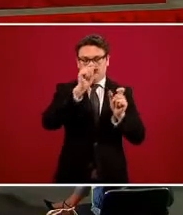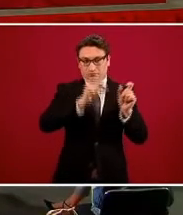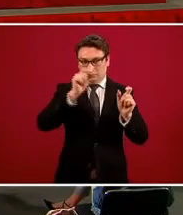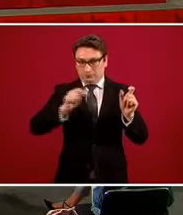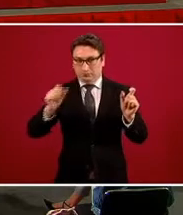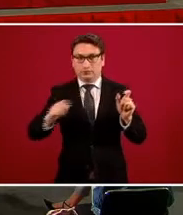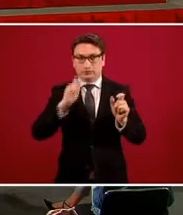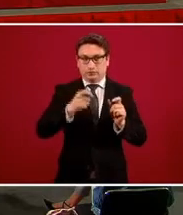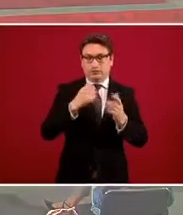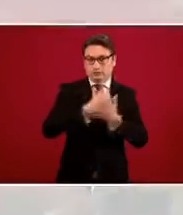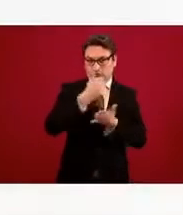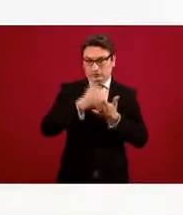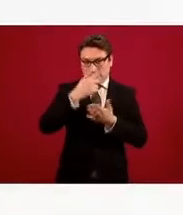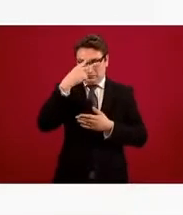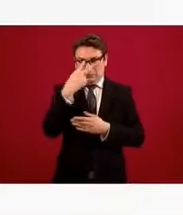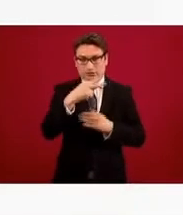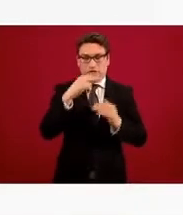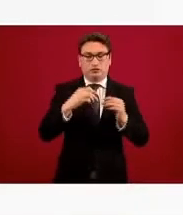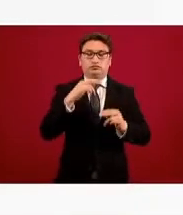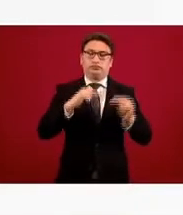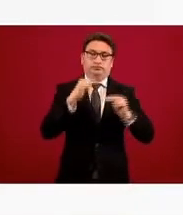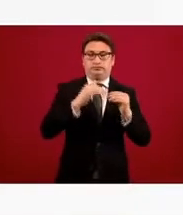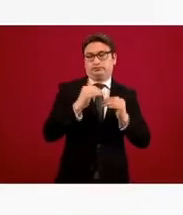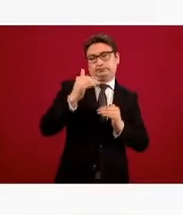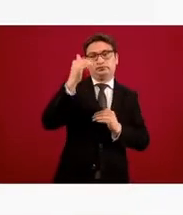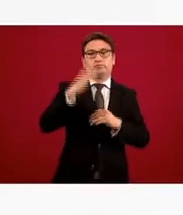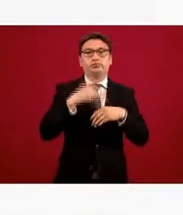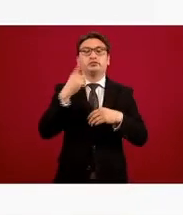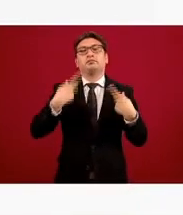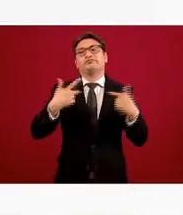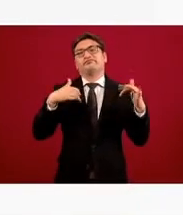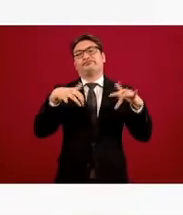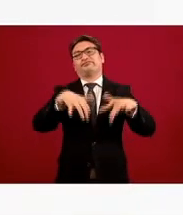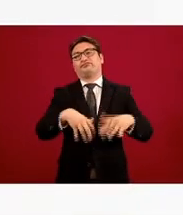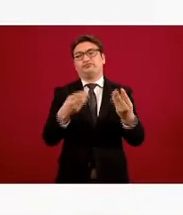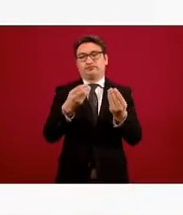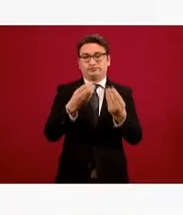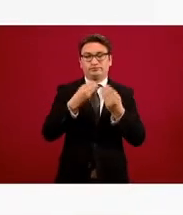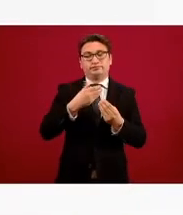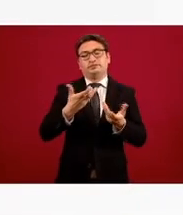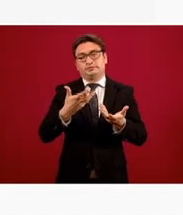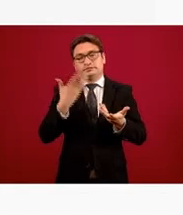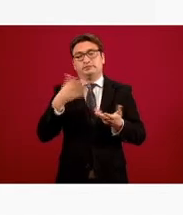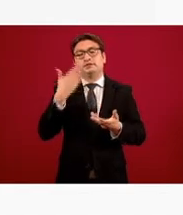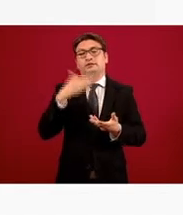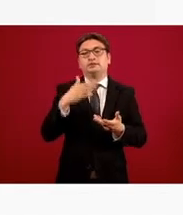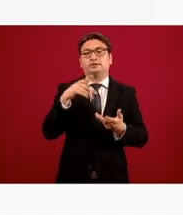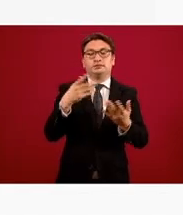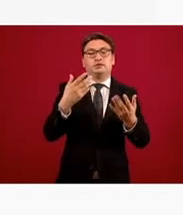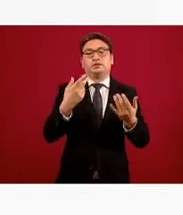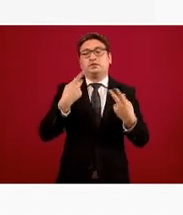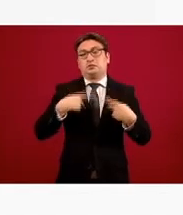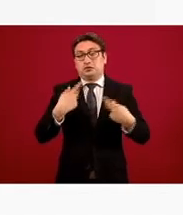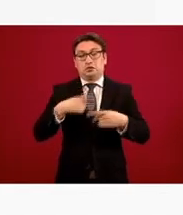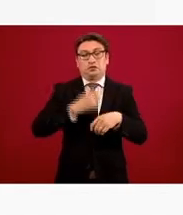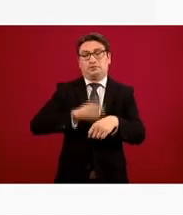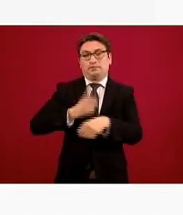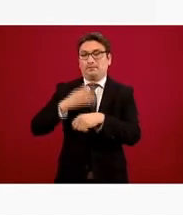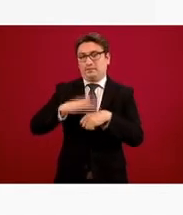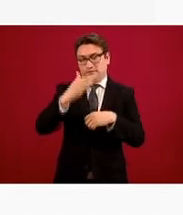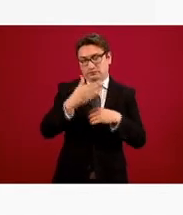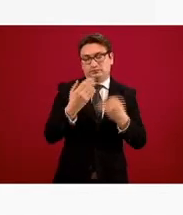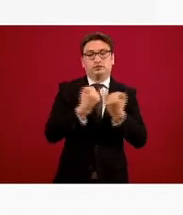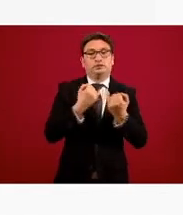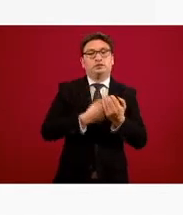We can look at the same information displayed on the form of a bar graph. Here we can appreciate the number